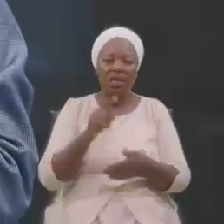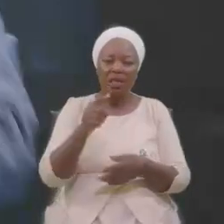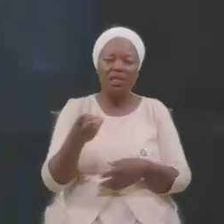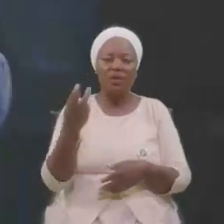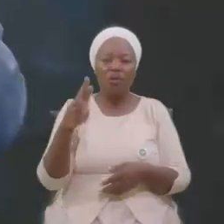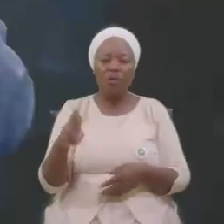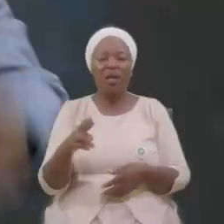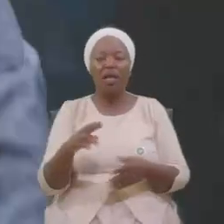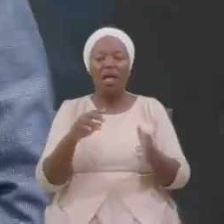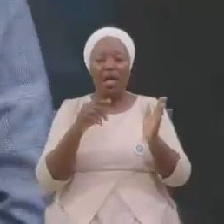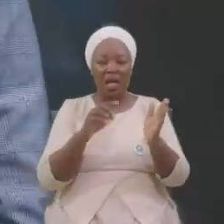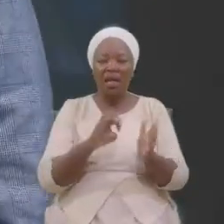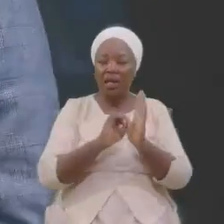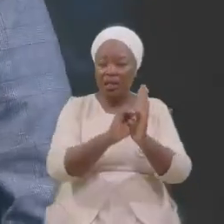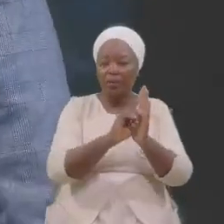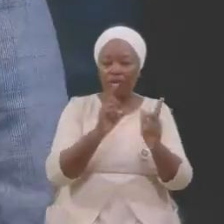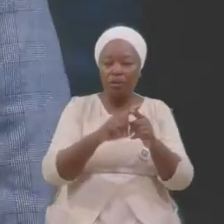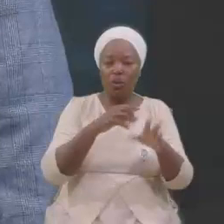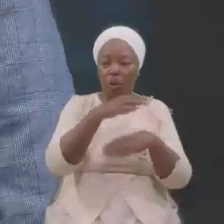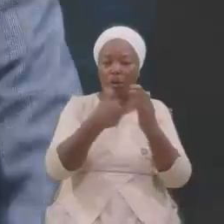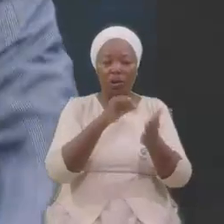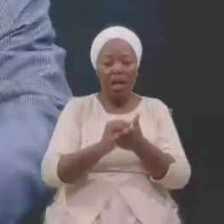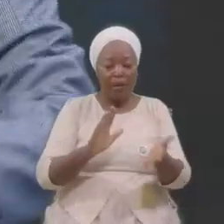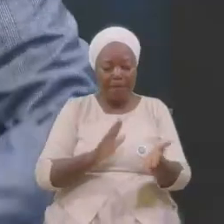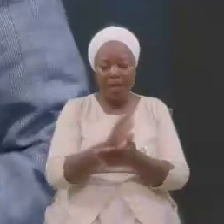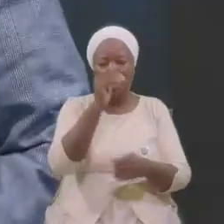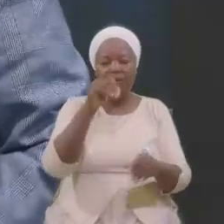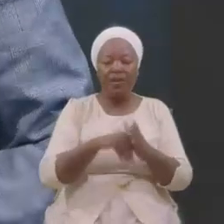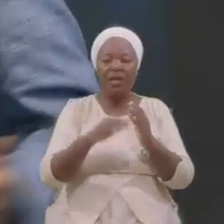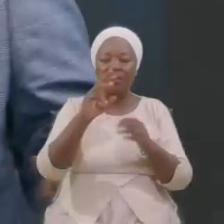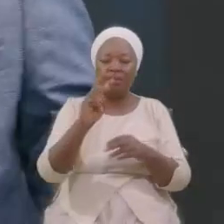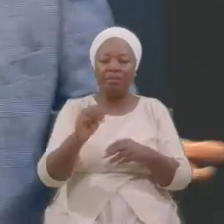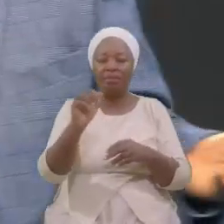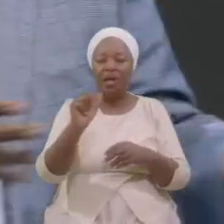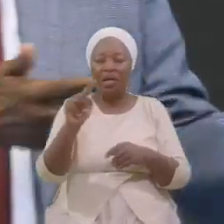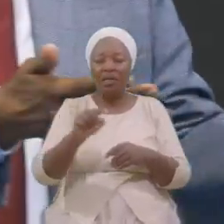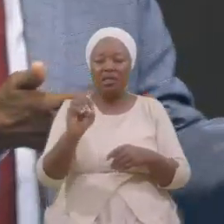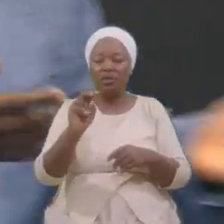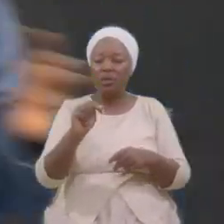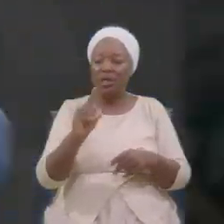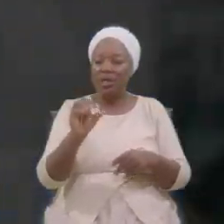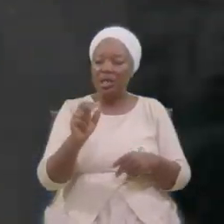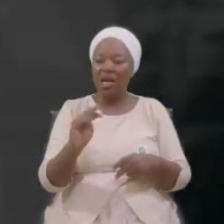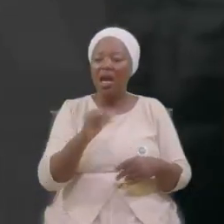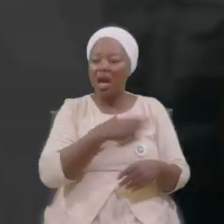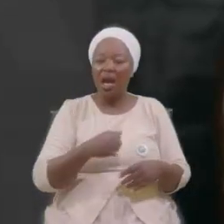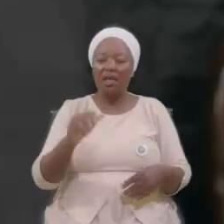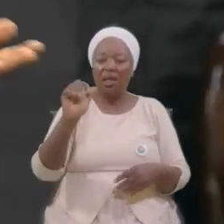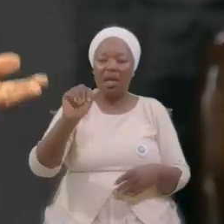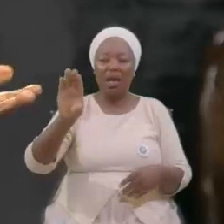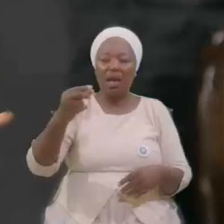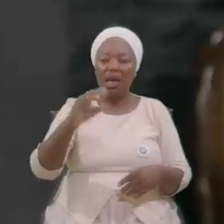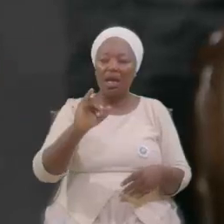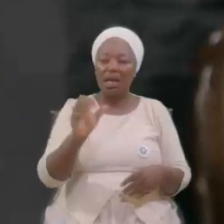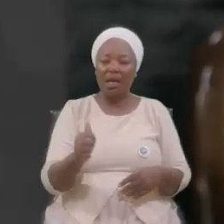examples to all that believe in Macedonia and Achaia. Other people look at you now and they